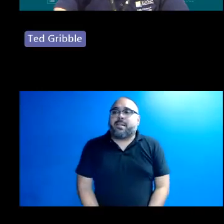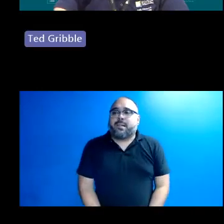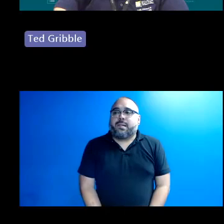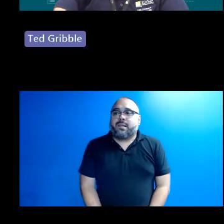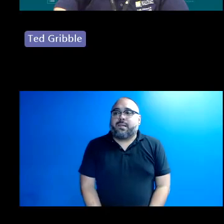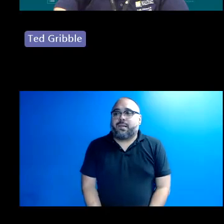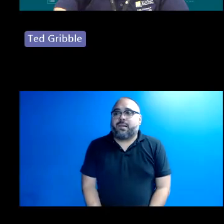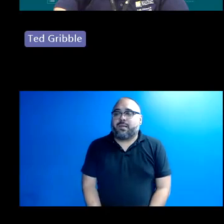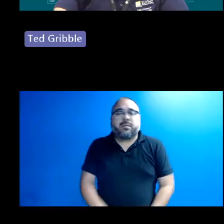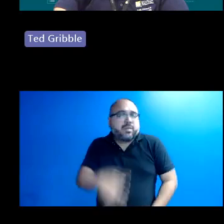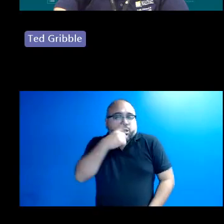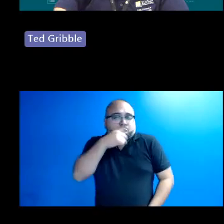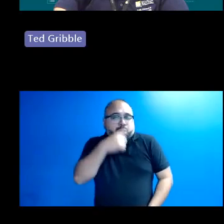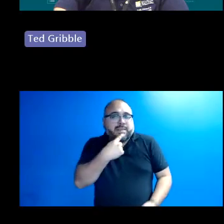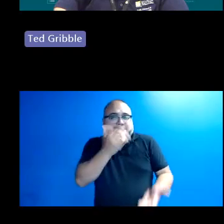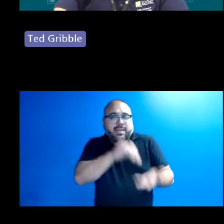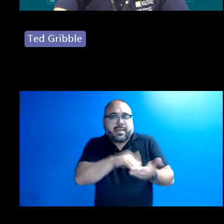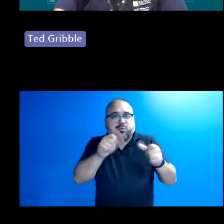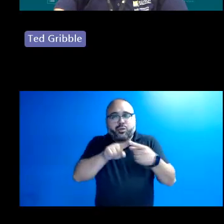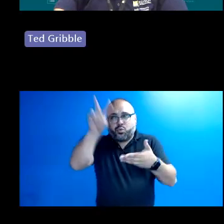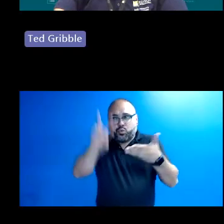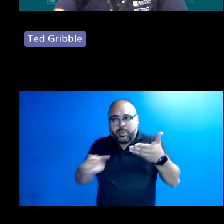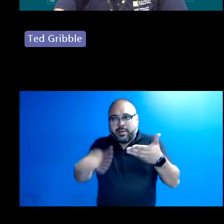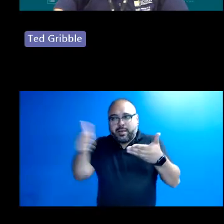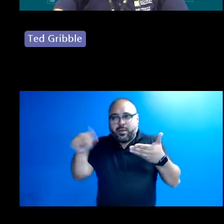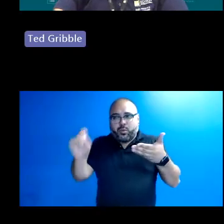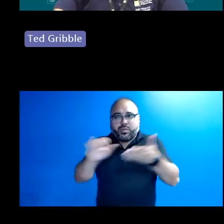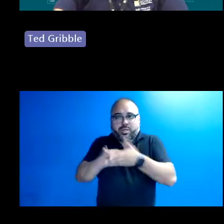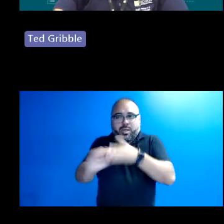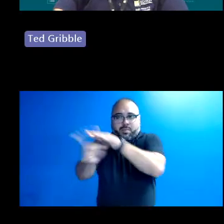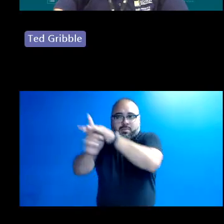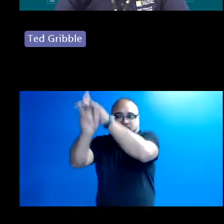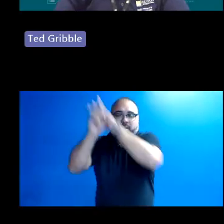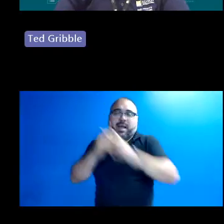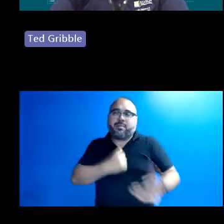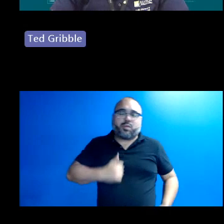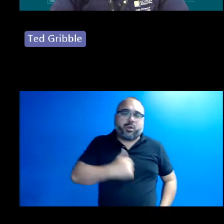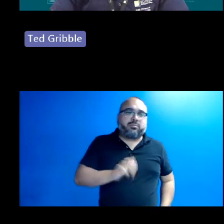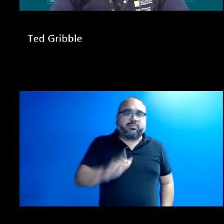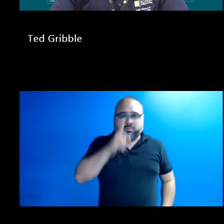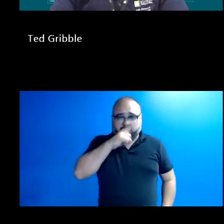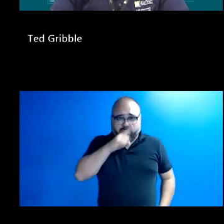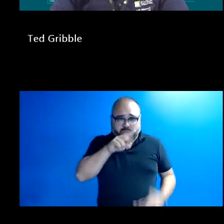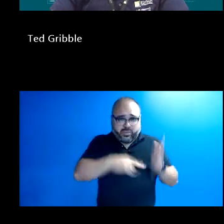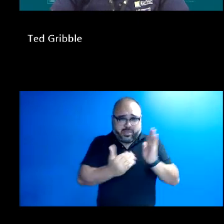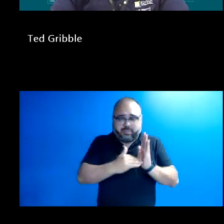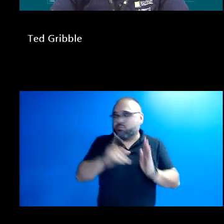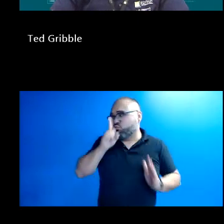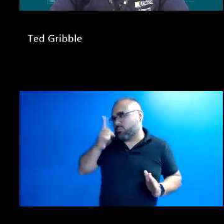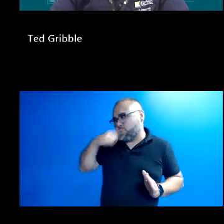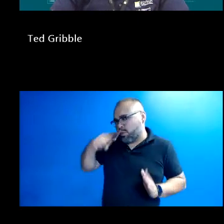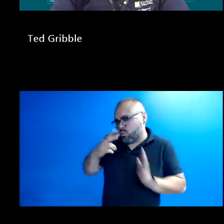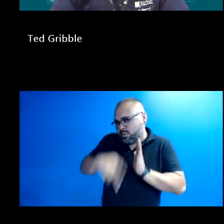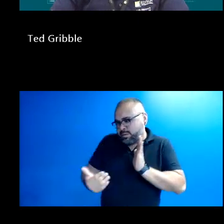I'm sorry, would you mind repeating it? I was trying to read through some of these other ones that are popping through. I really apologize for that, but if you don't mind. I can read it.